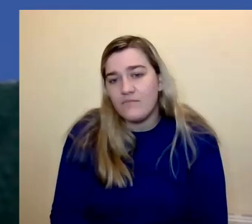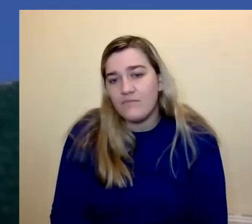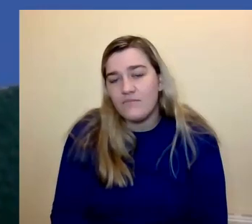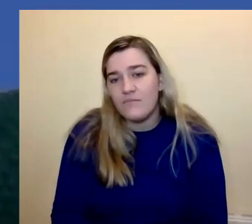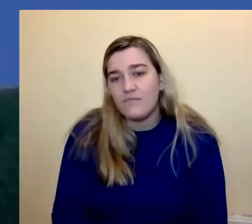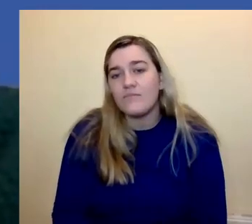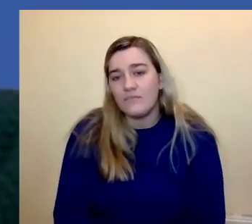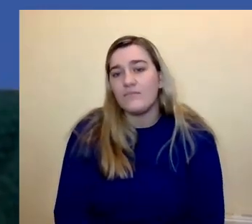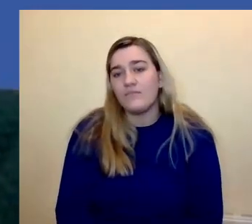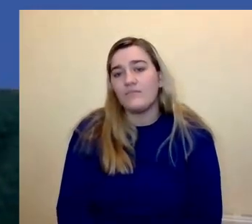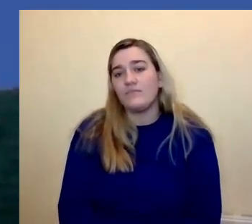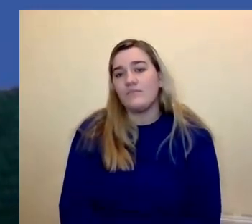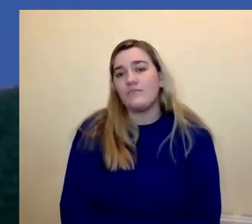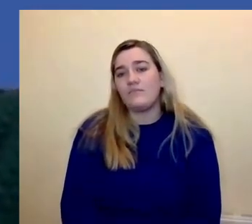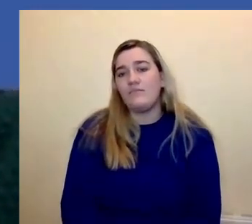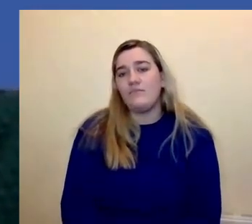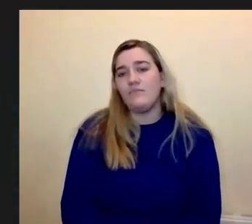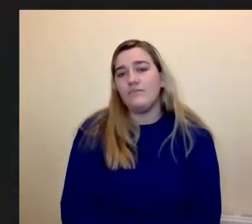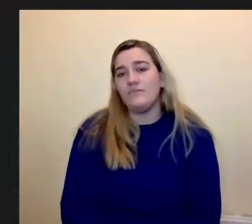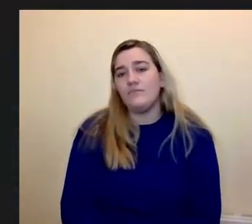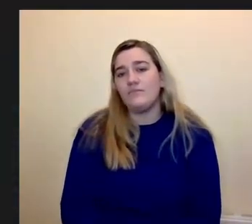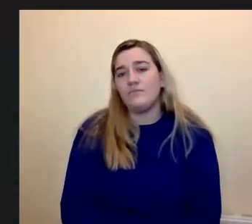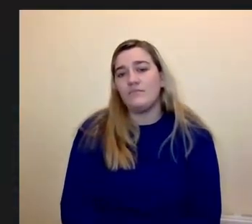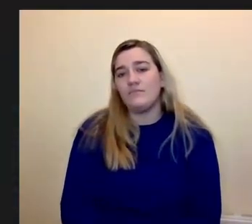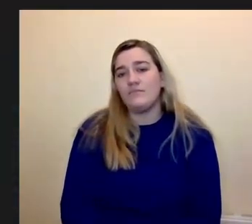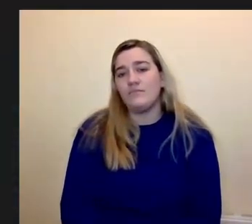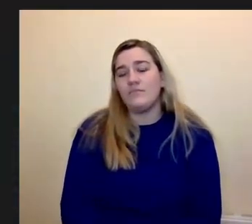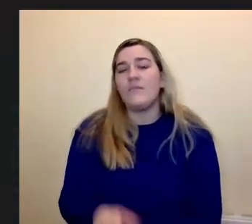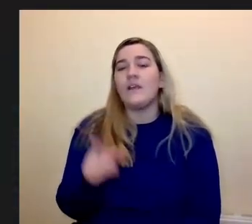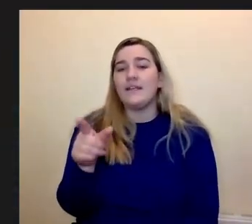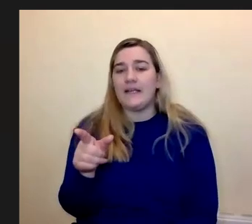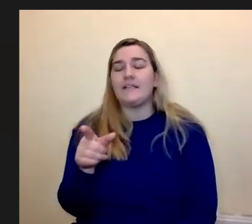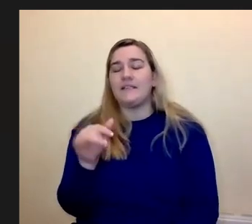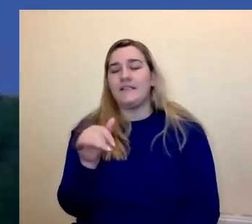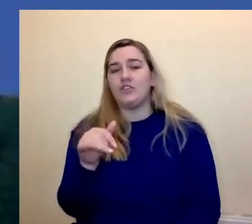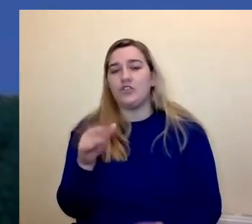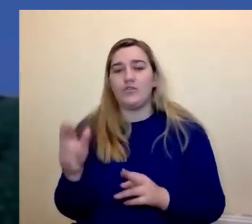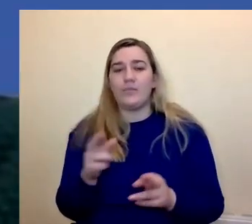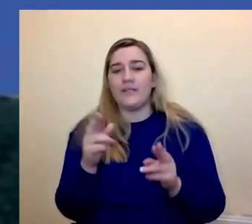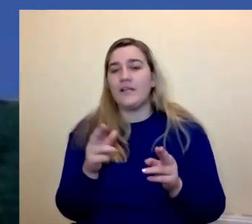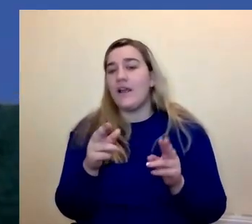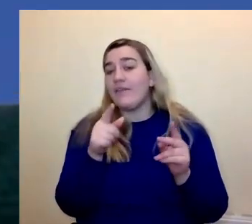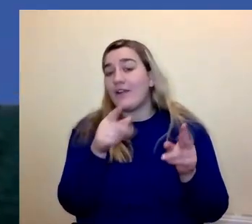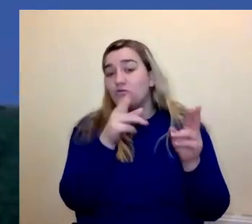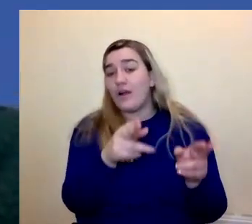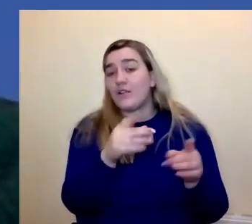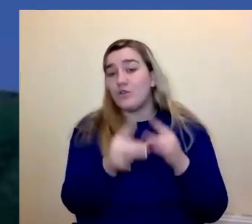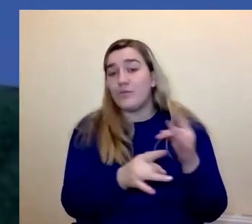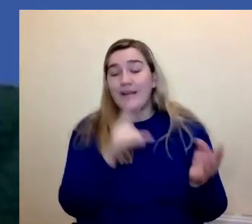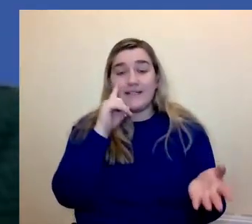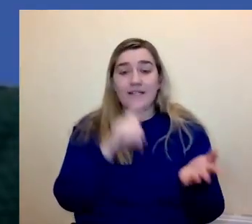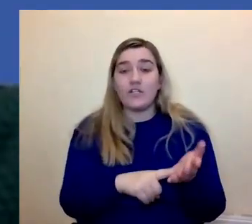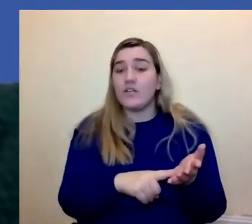I applaud to that, Lydia. That's fantastic. You know, that right to make a decision. What do you think,